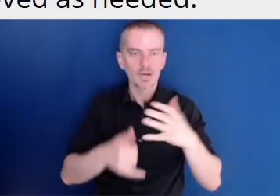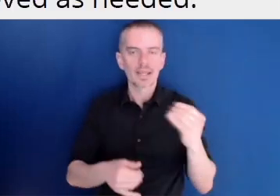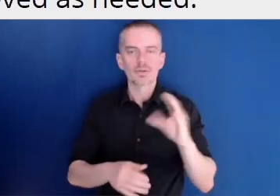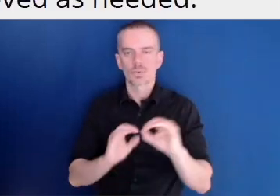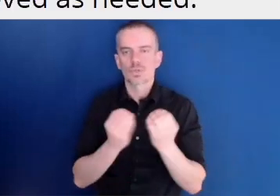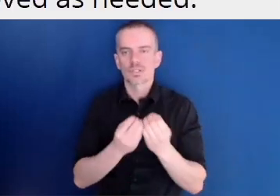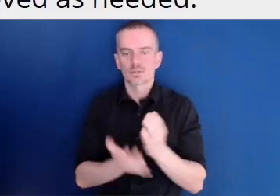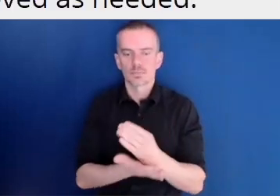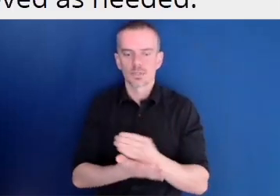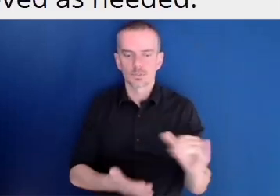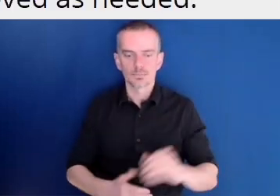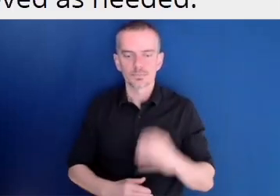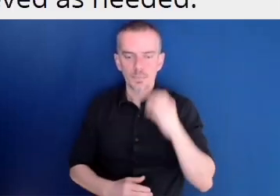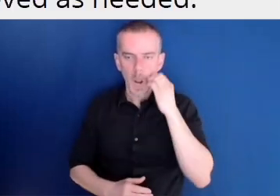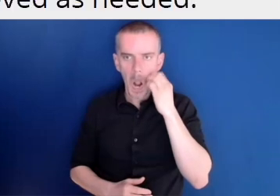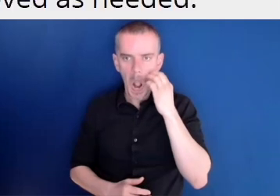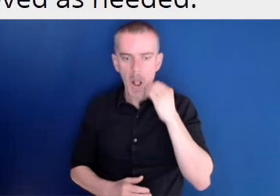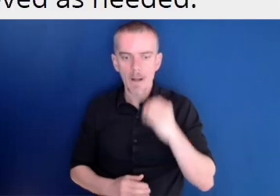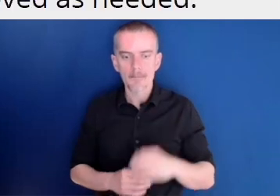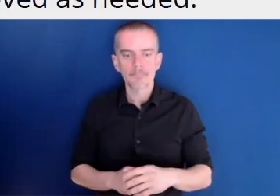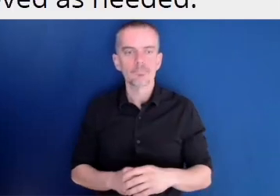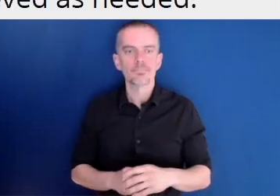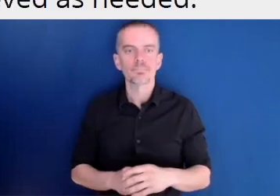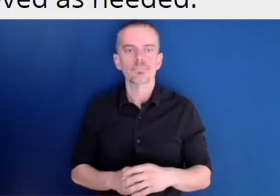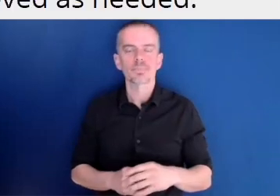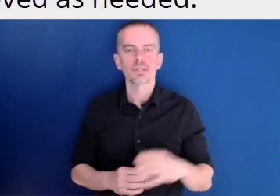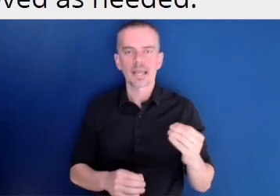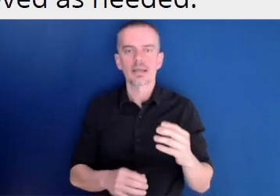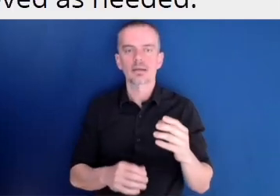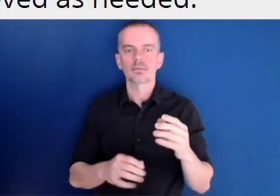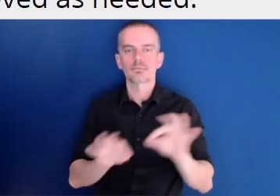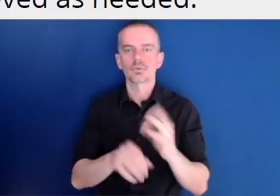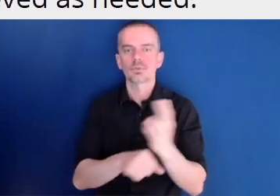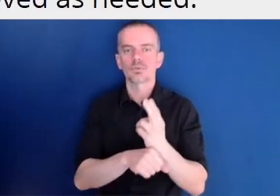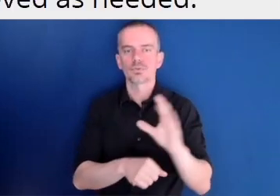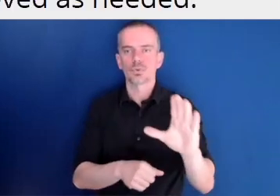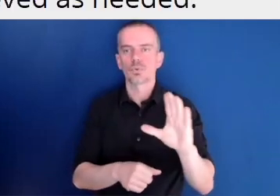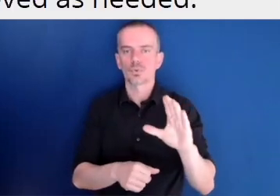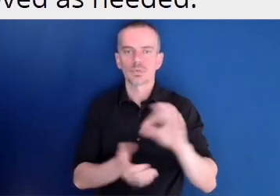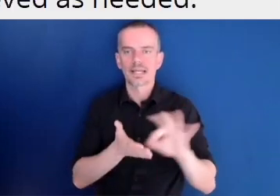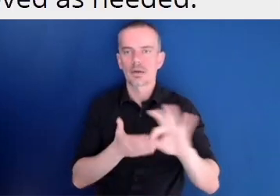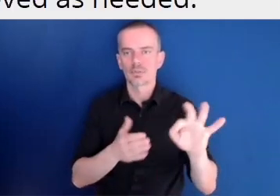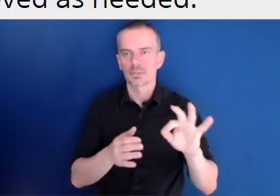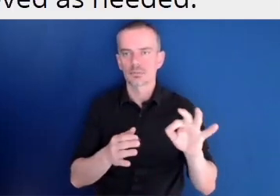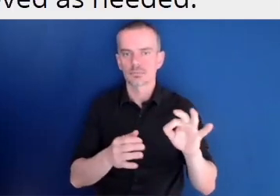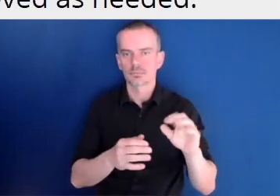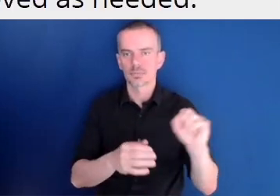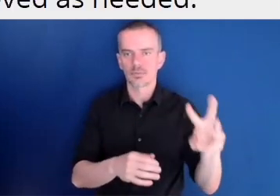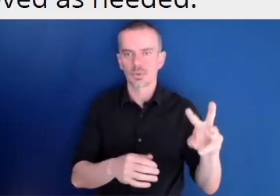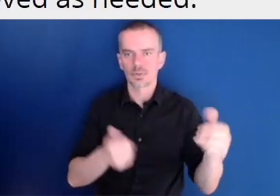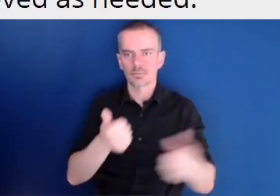too. And then it's also important to use your accounting software, which is a component of your financial management